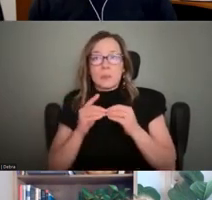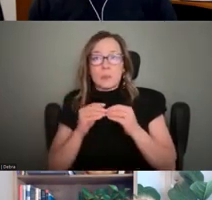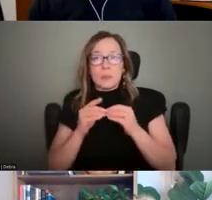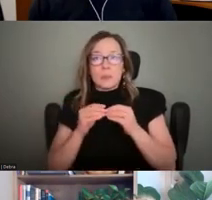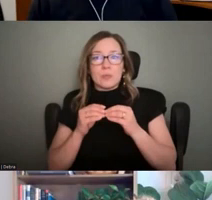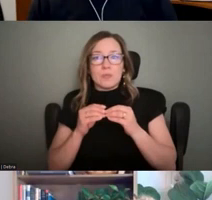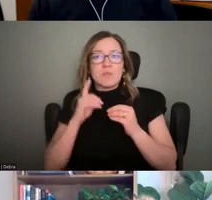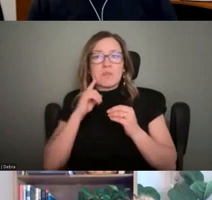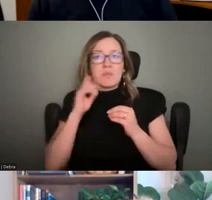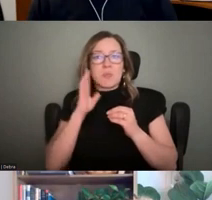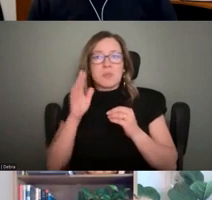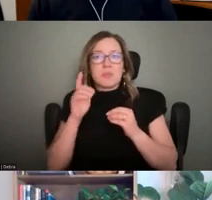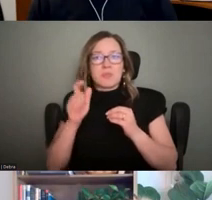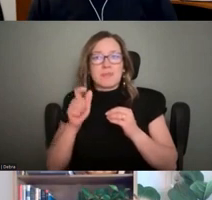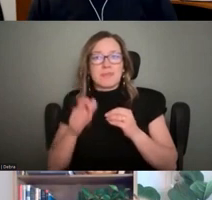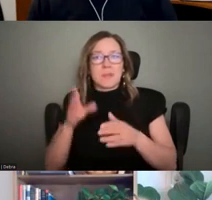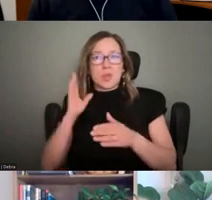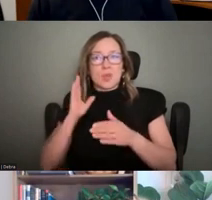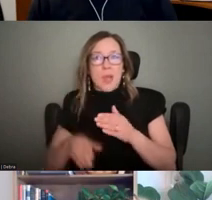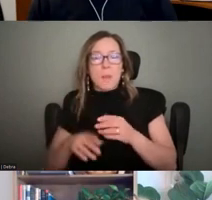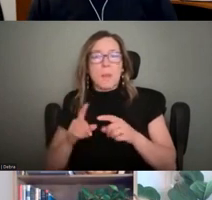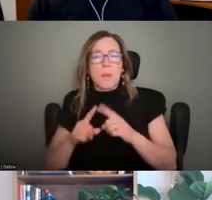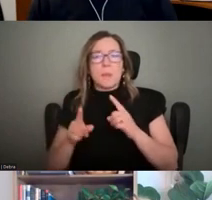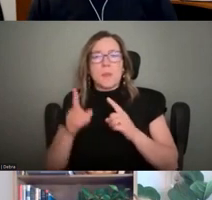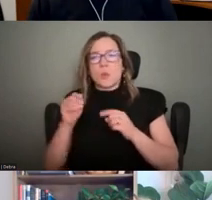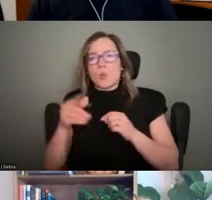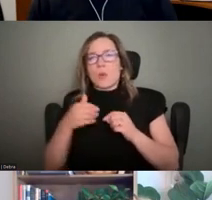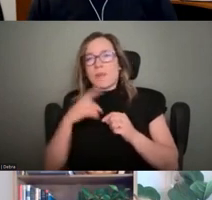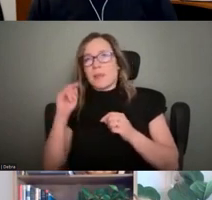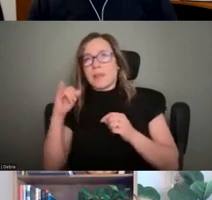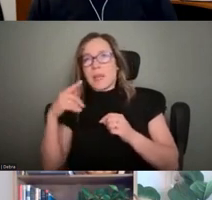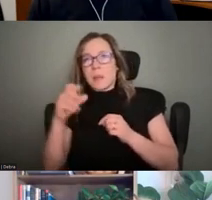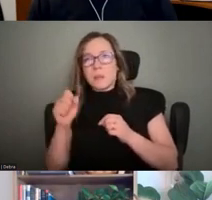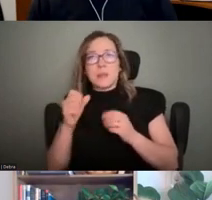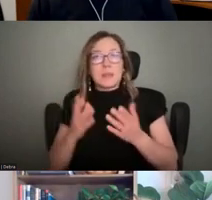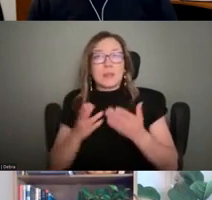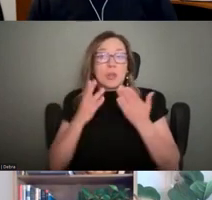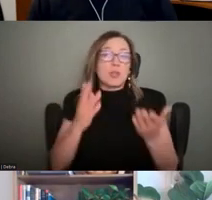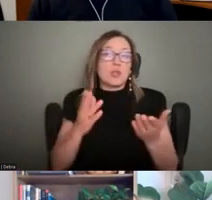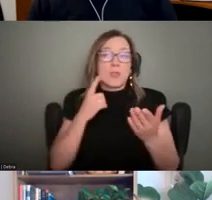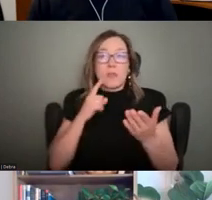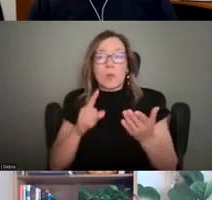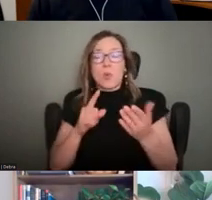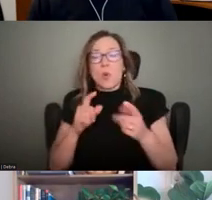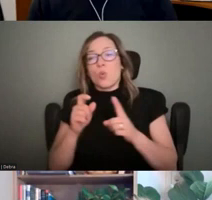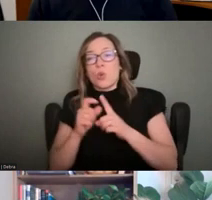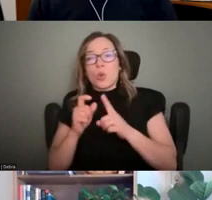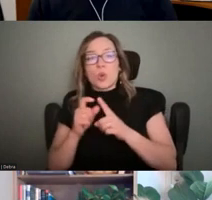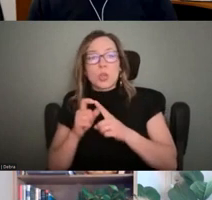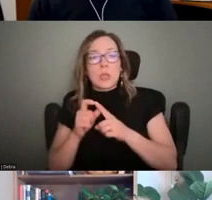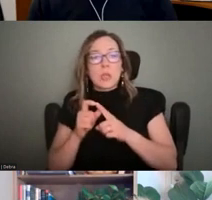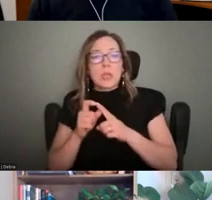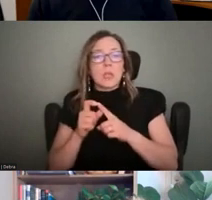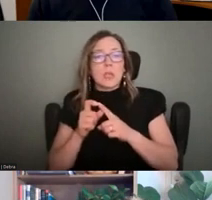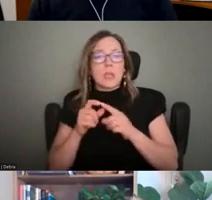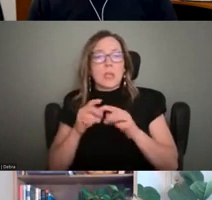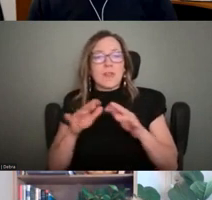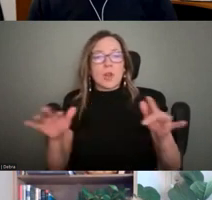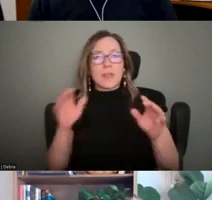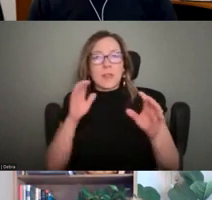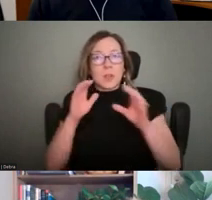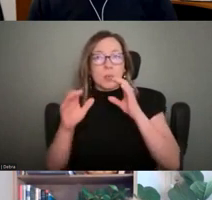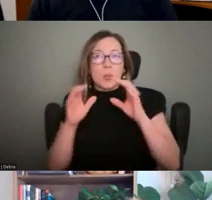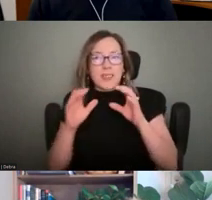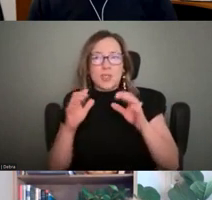then I think we will need to wrap, but do you have tips or suggestions for what kind of wording to use in various communications that